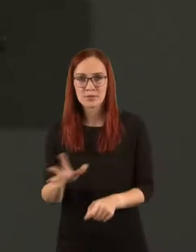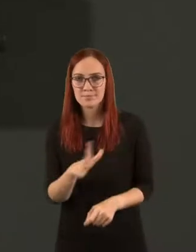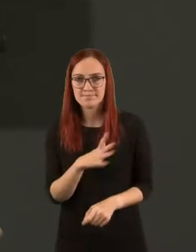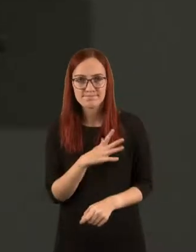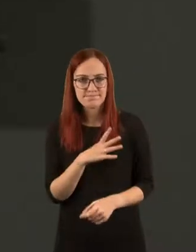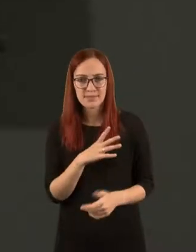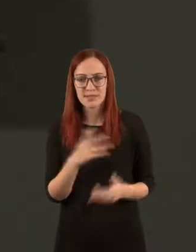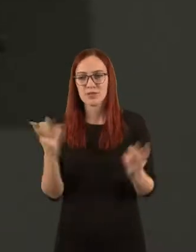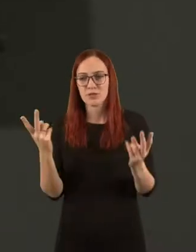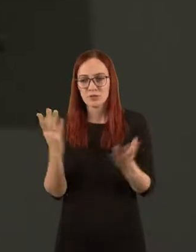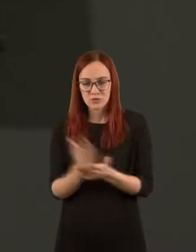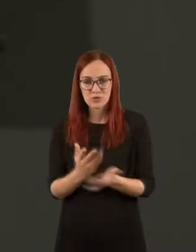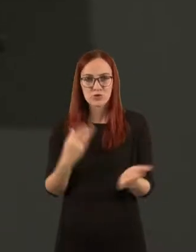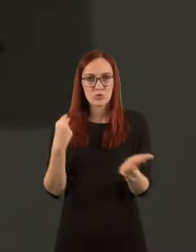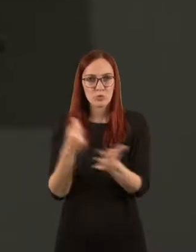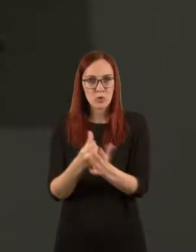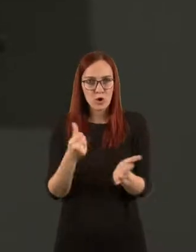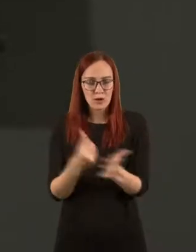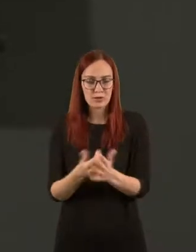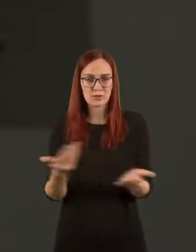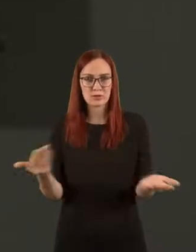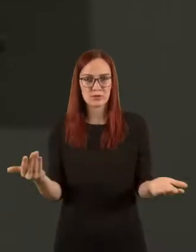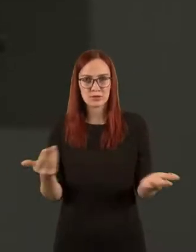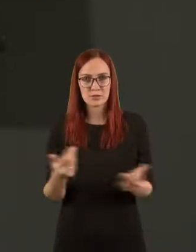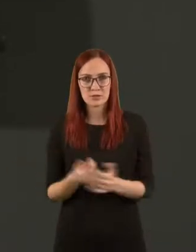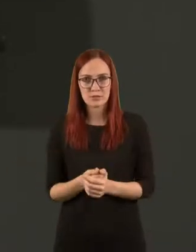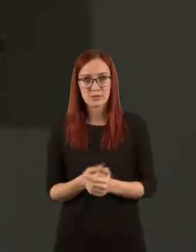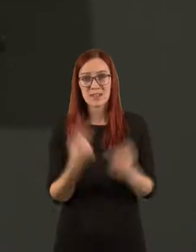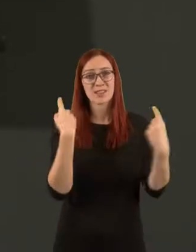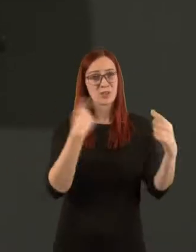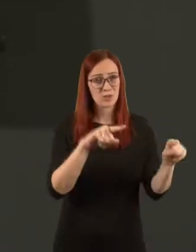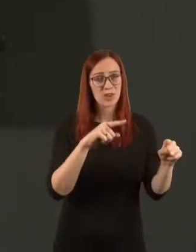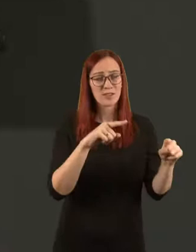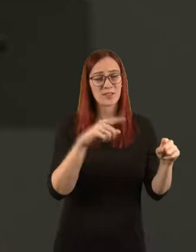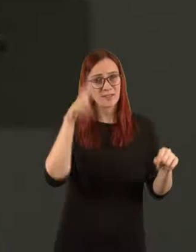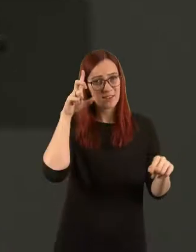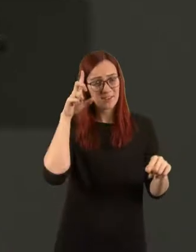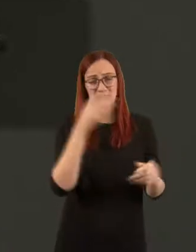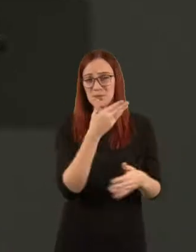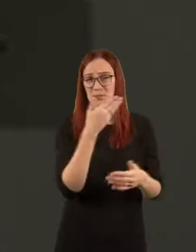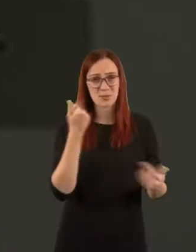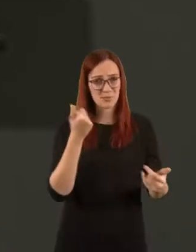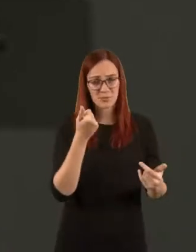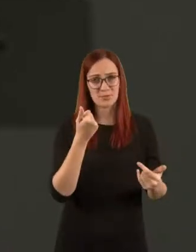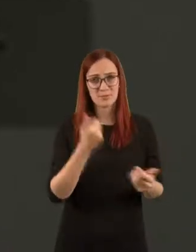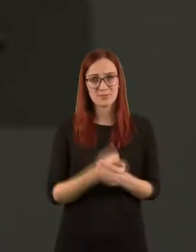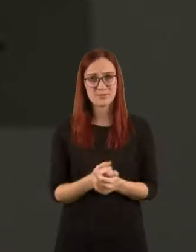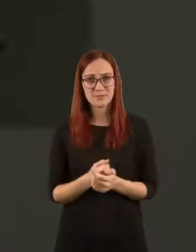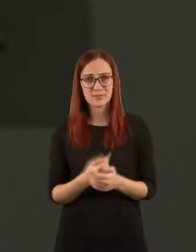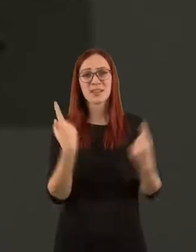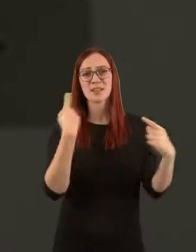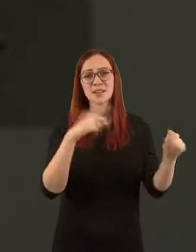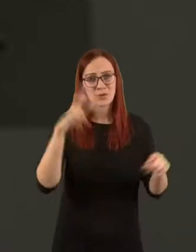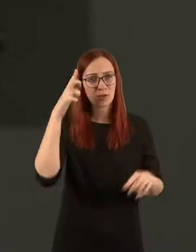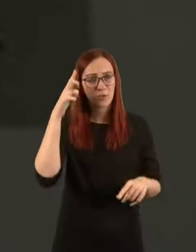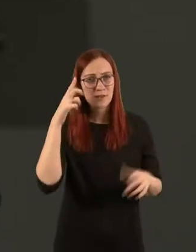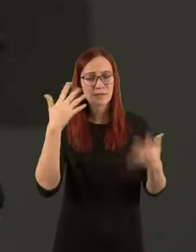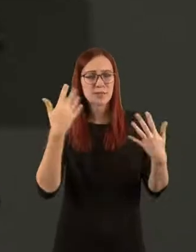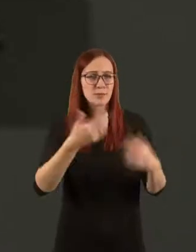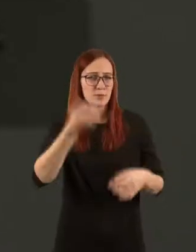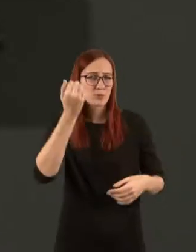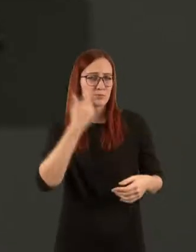imported cars before this law came into force, their vehicles